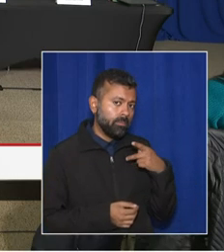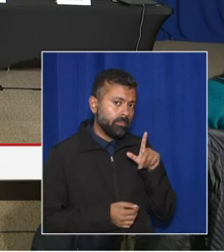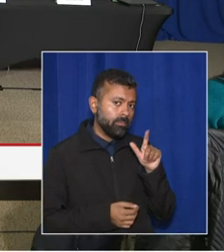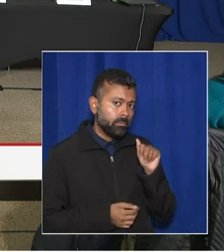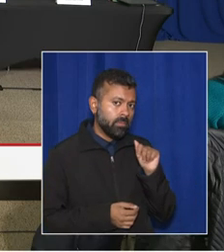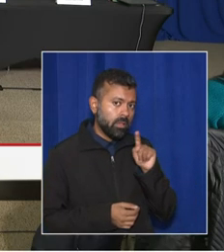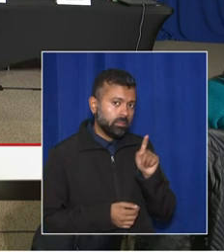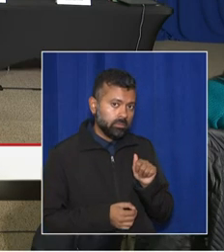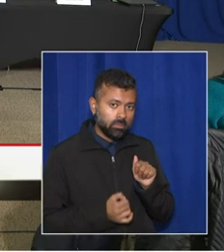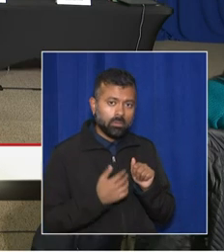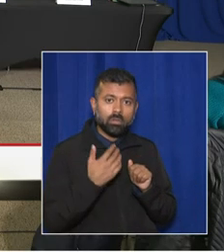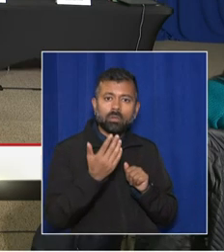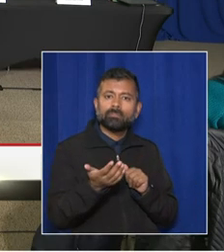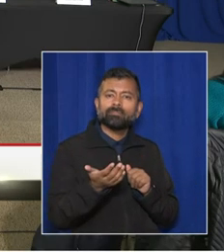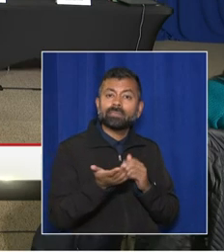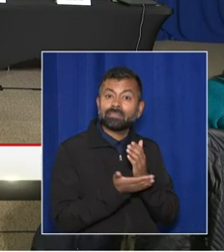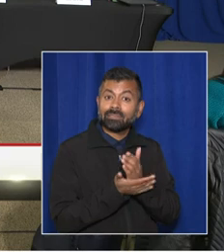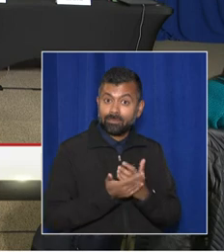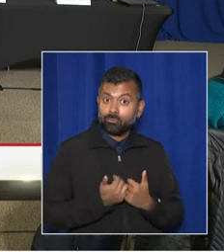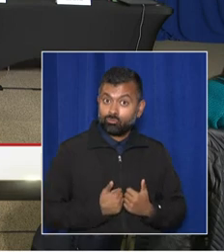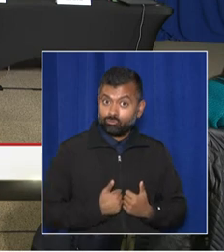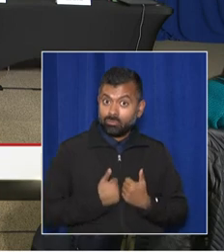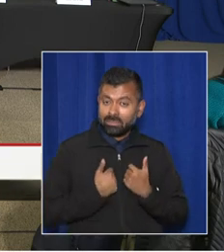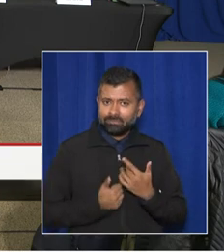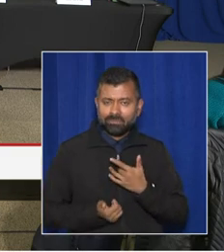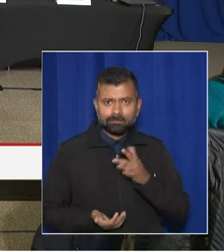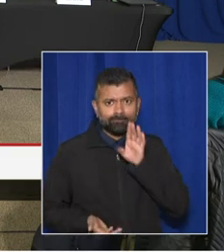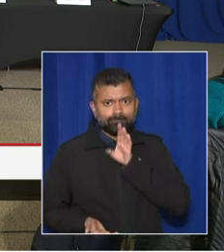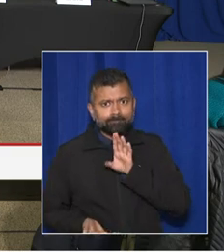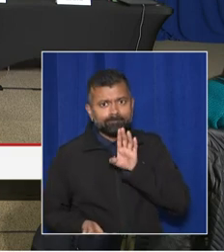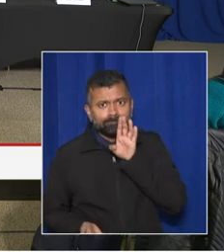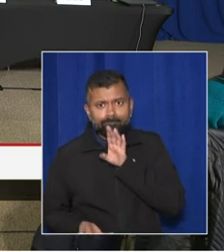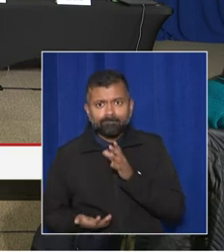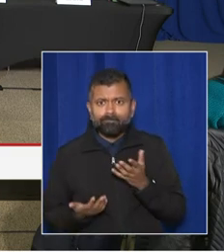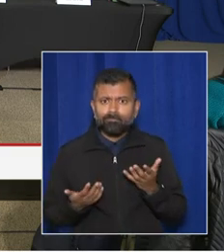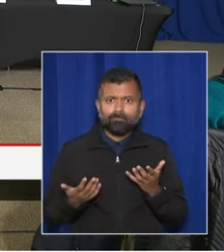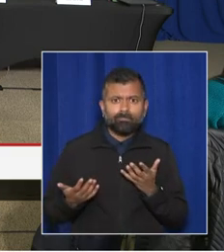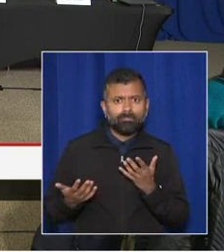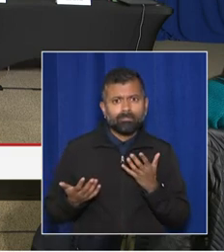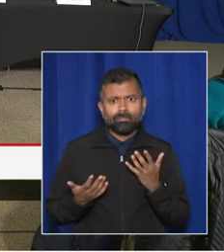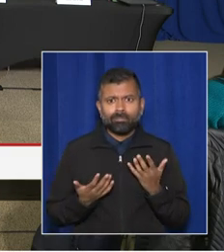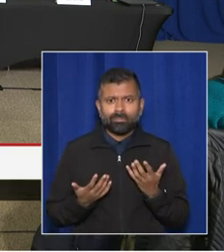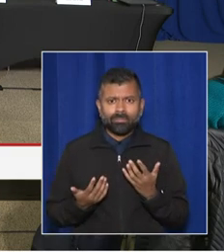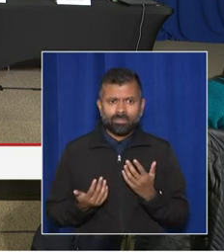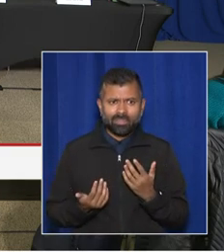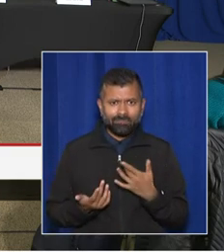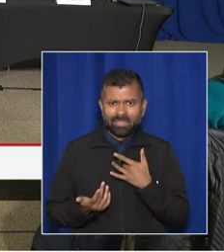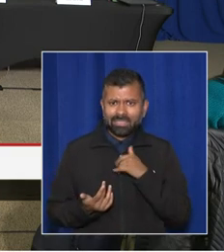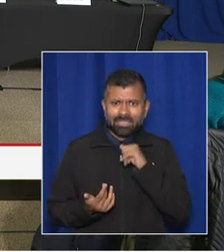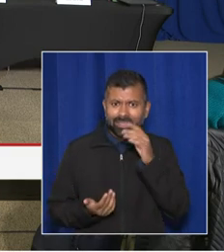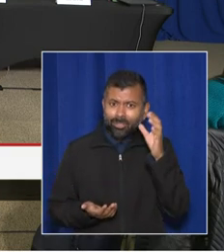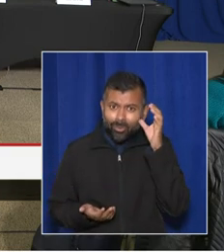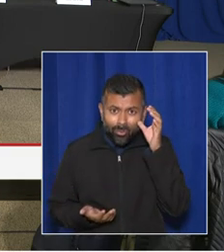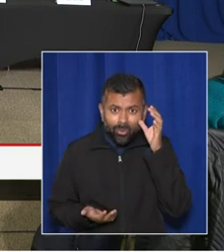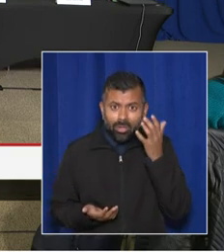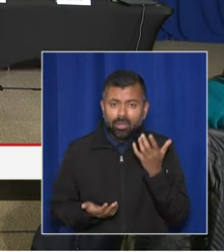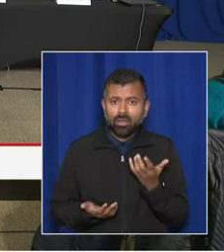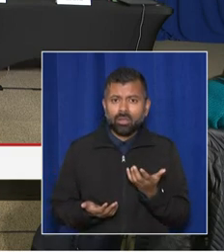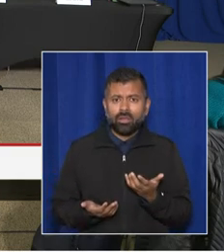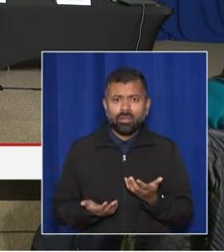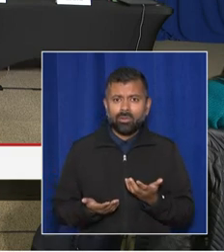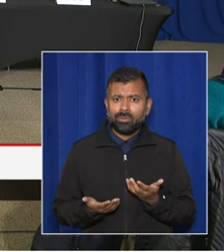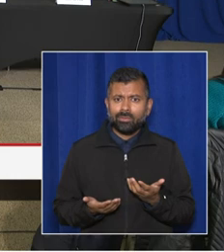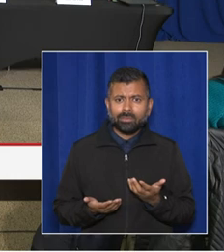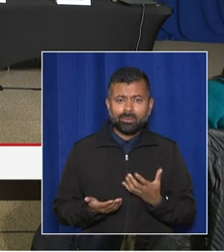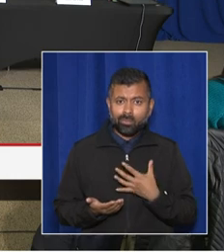residents who might be frustrated that they're not seeing, in their opinions, enough pushback from you toward?